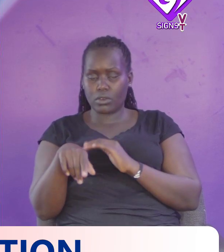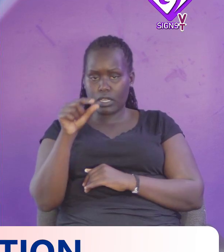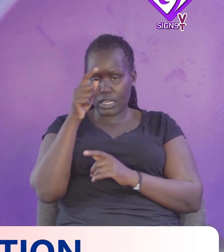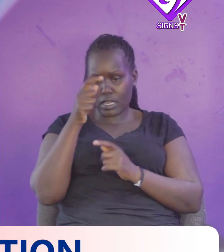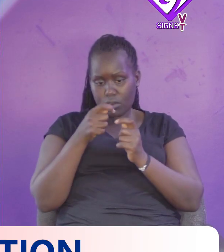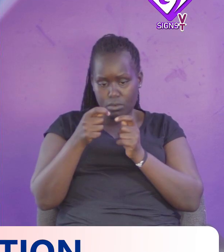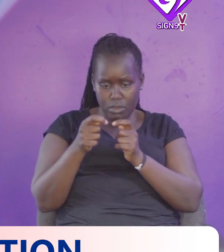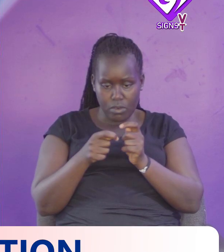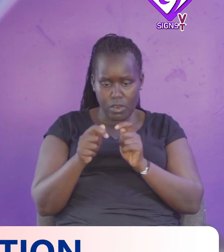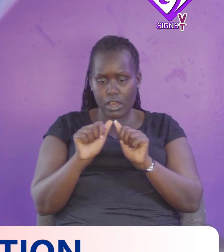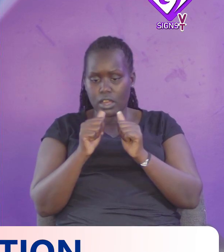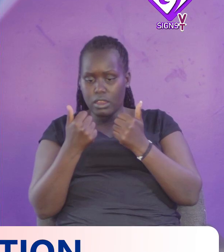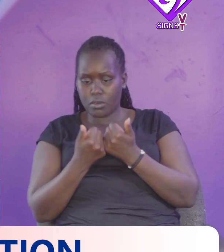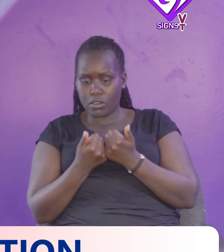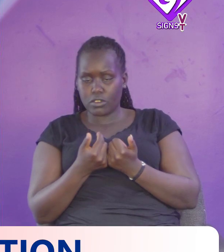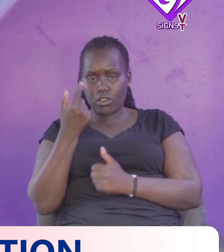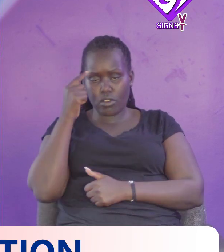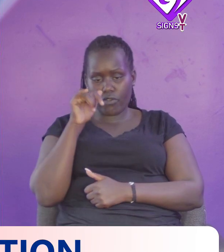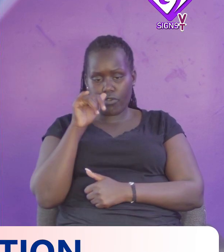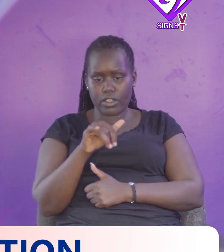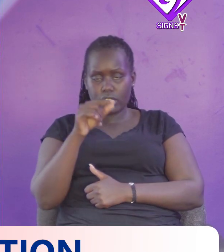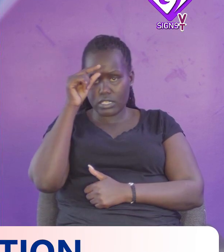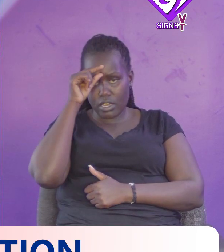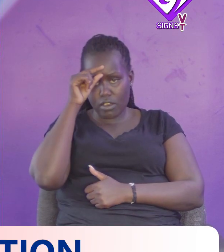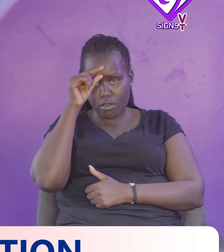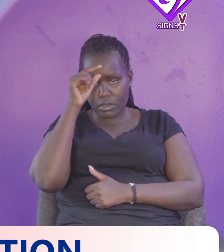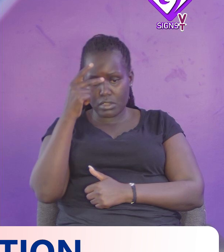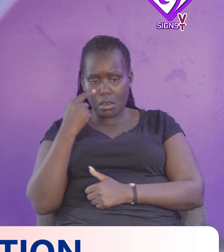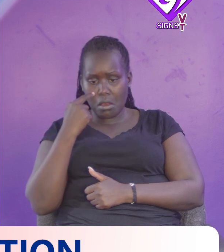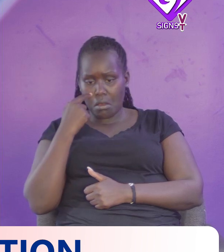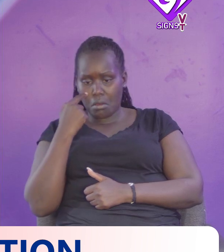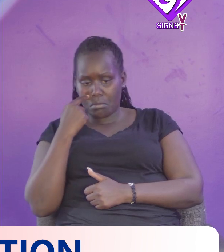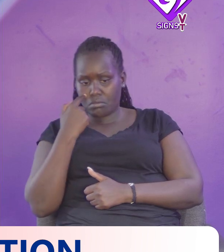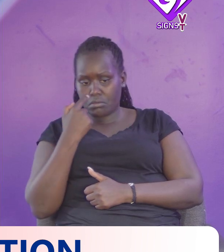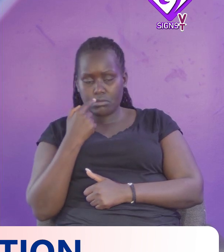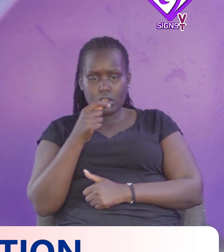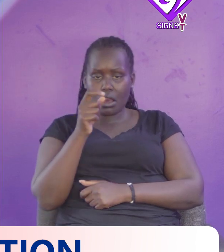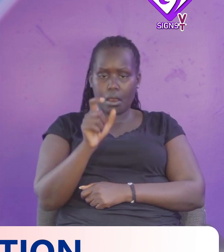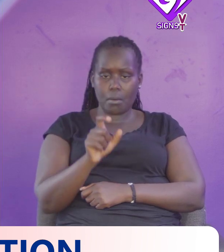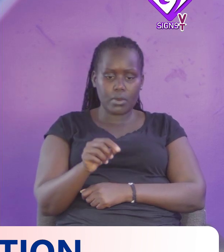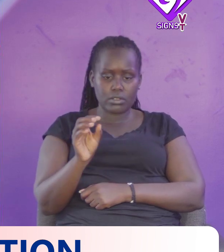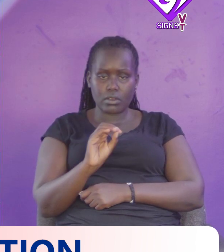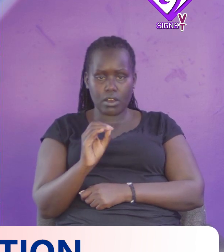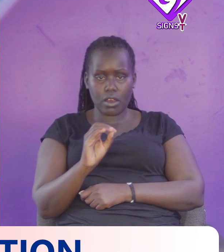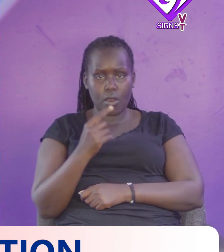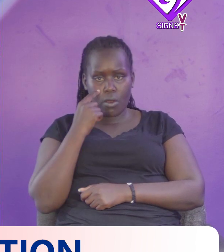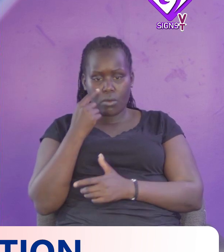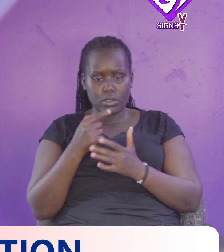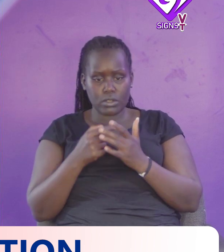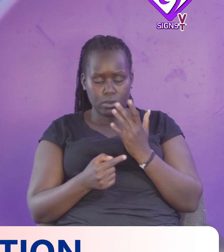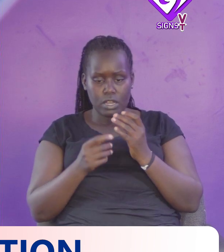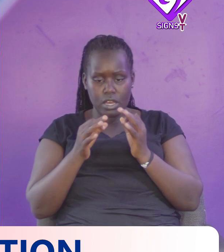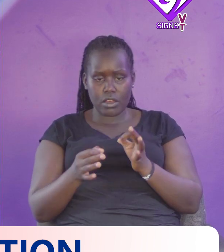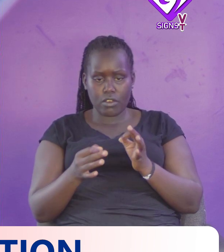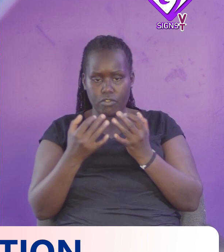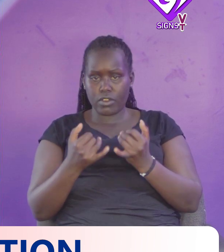at the administration of that government. We don't see a Ugandan a person. We see Nikiambiwa says